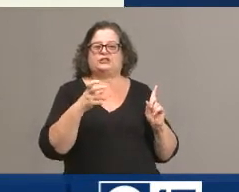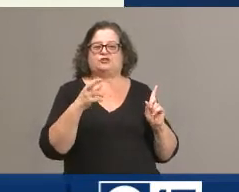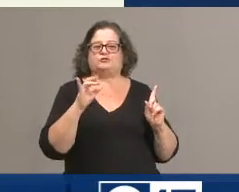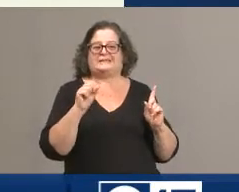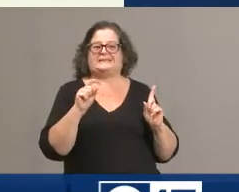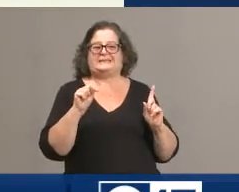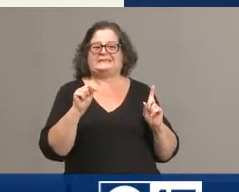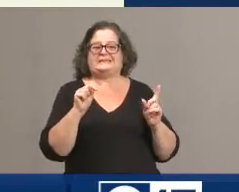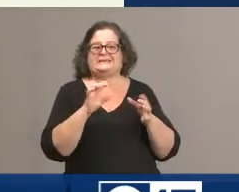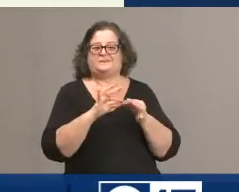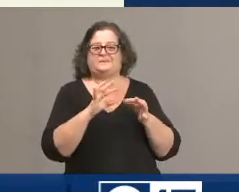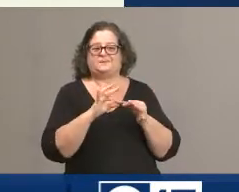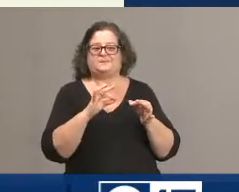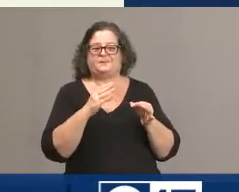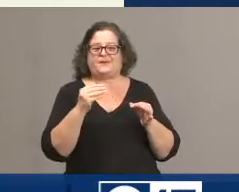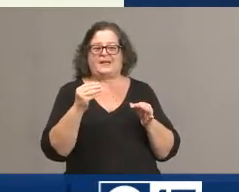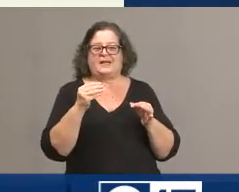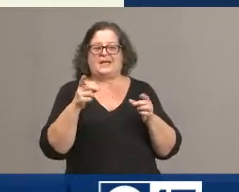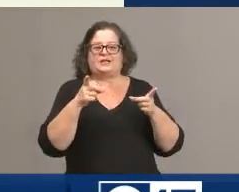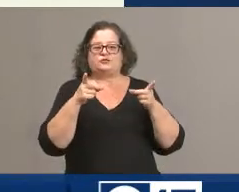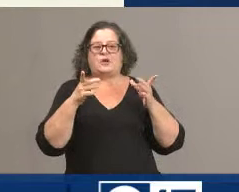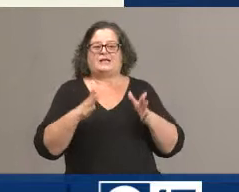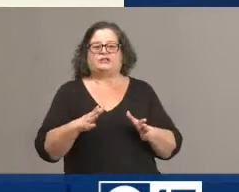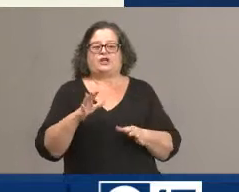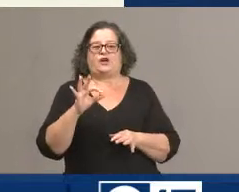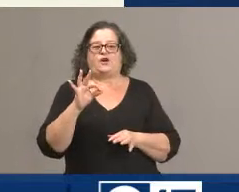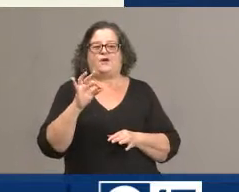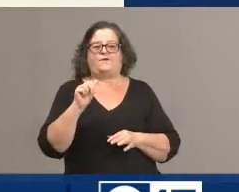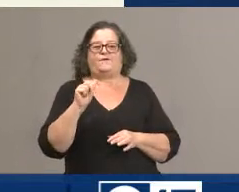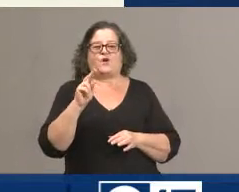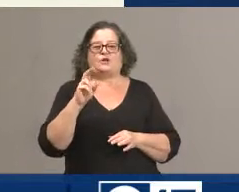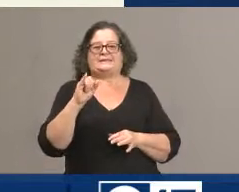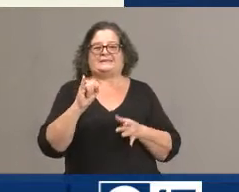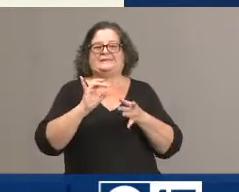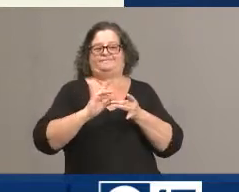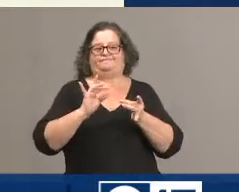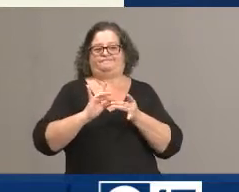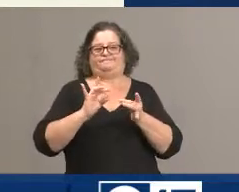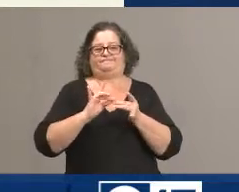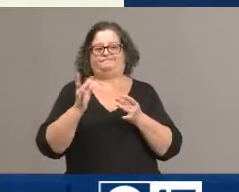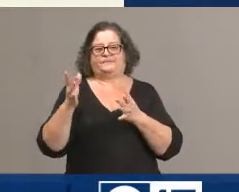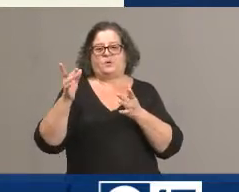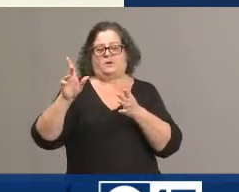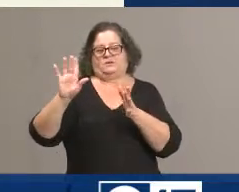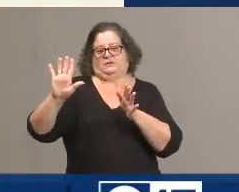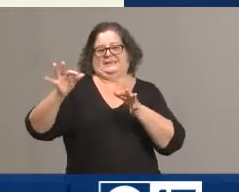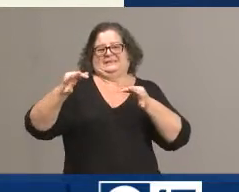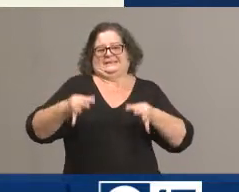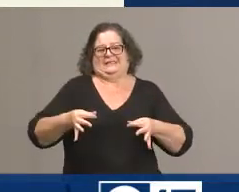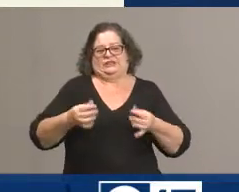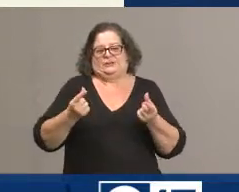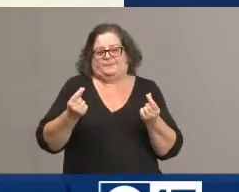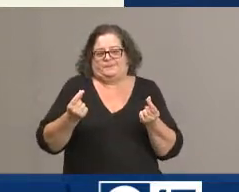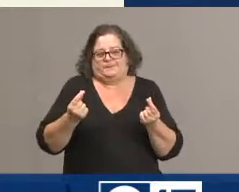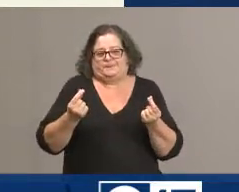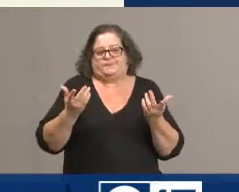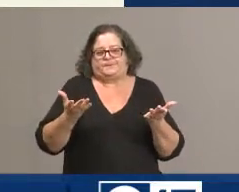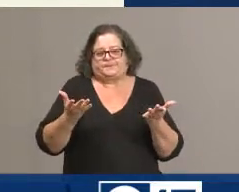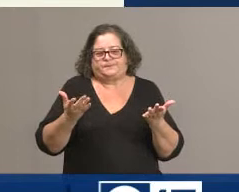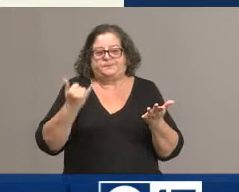distancing, with masking, visits can continue and would be encouraged.